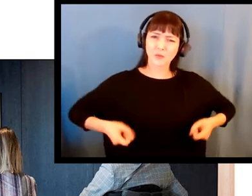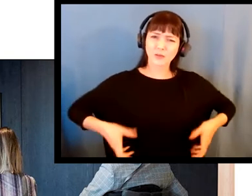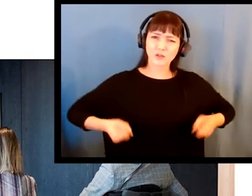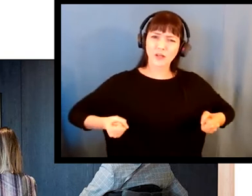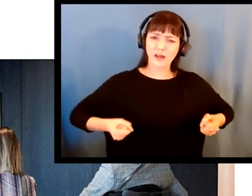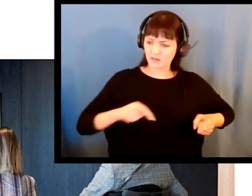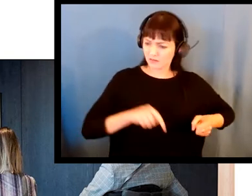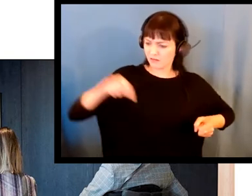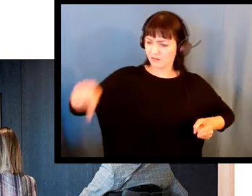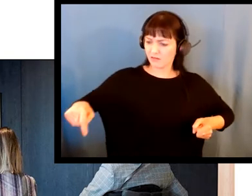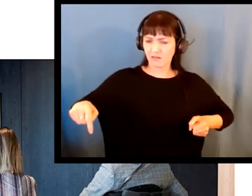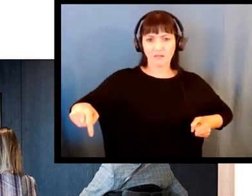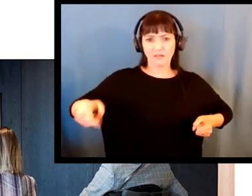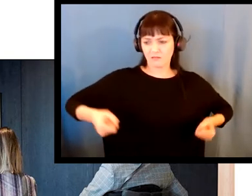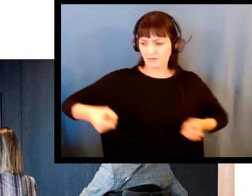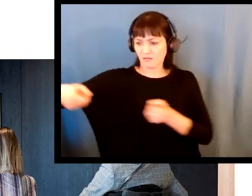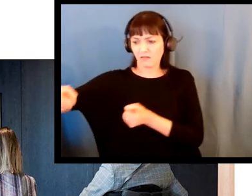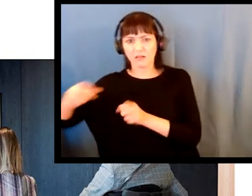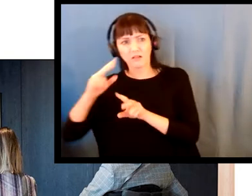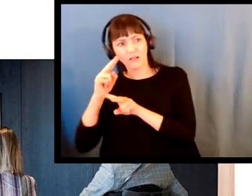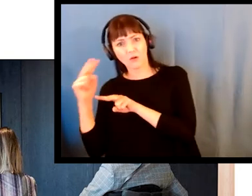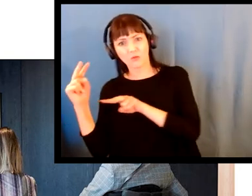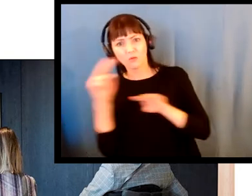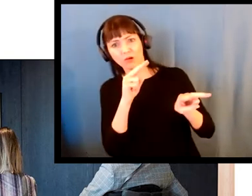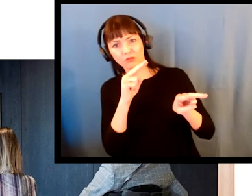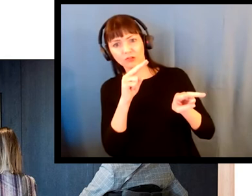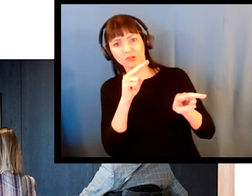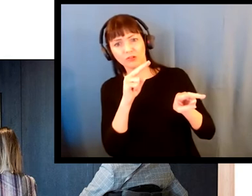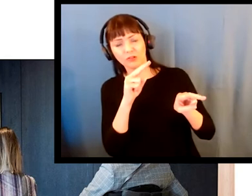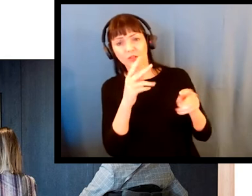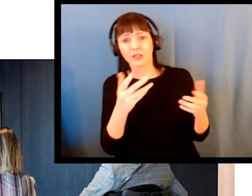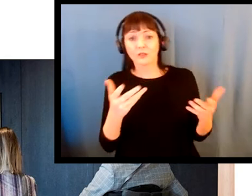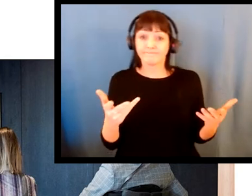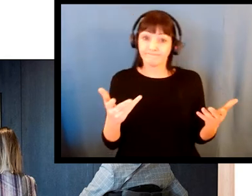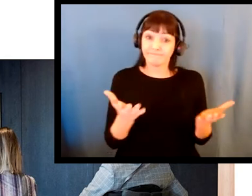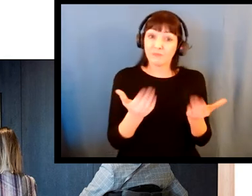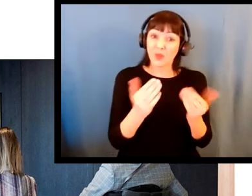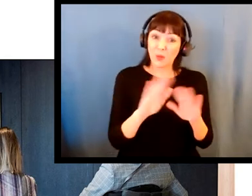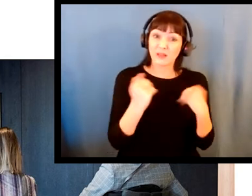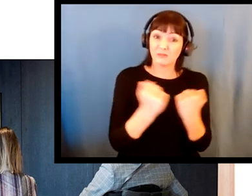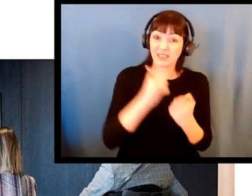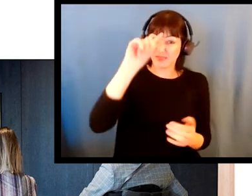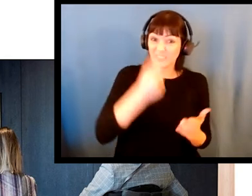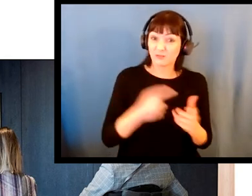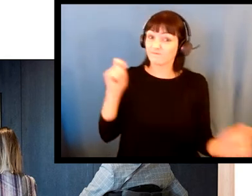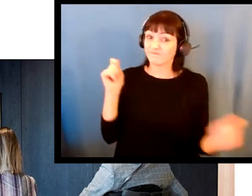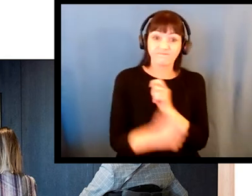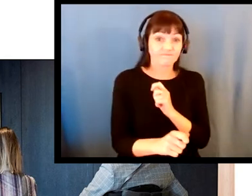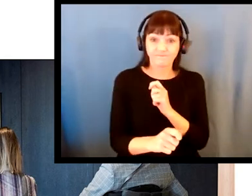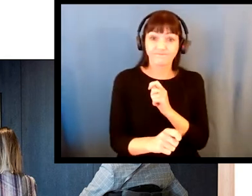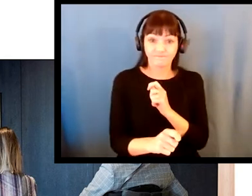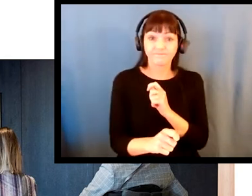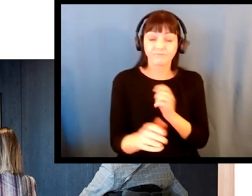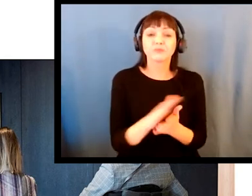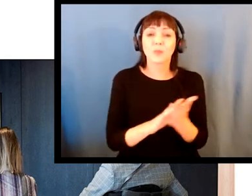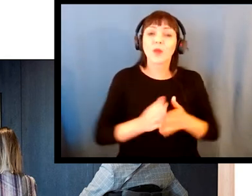as second-class citizens who can only watch physically and symbolically from the margins, the Wellcome team responded by repositioning